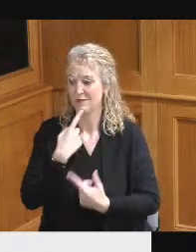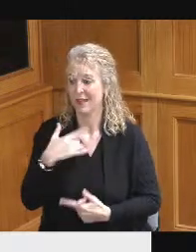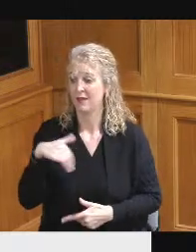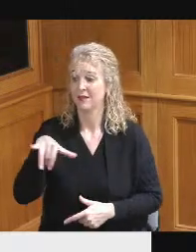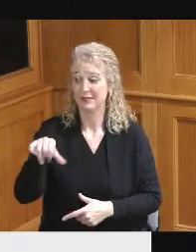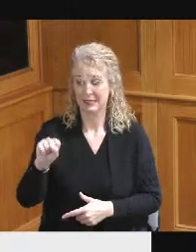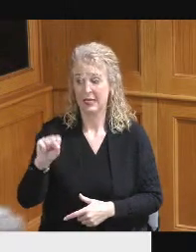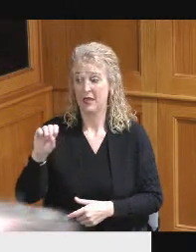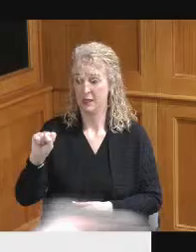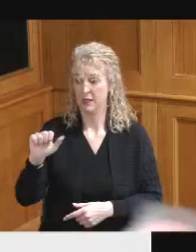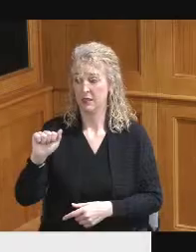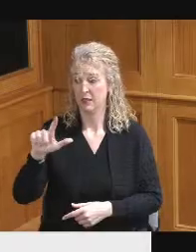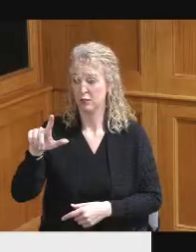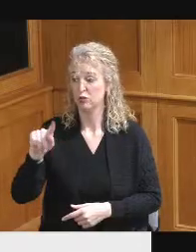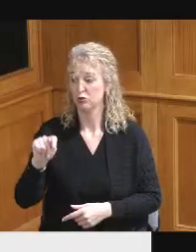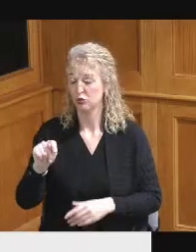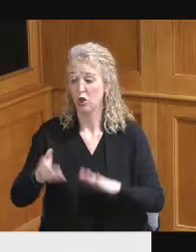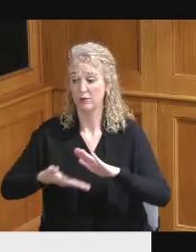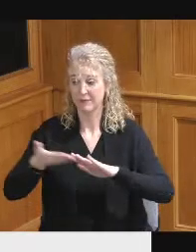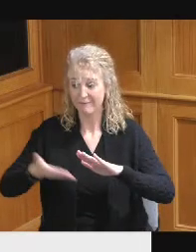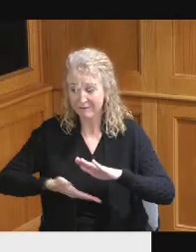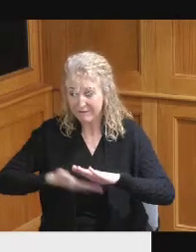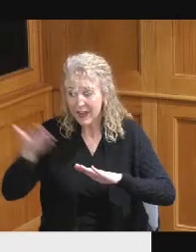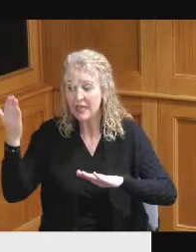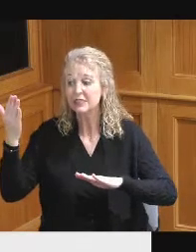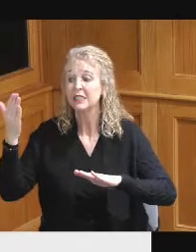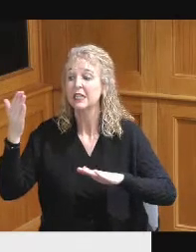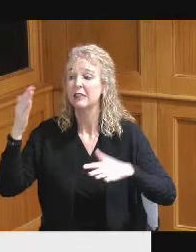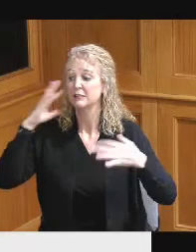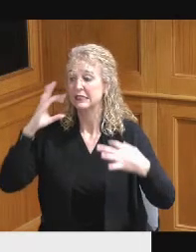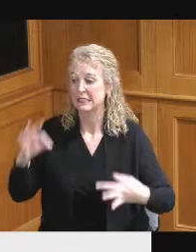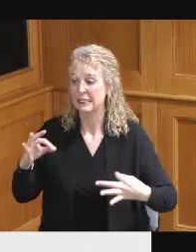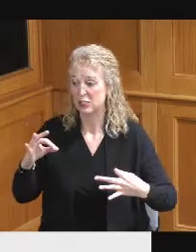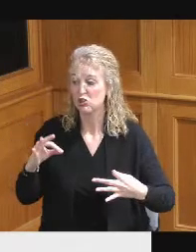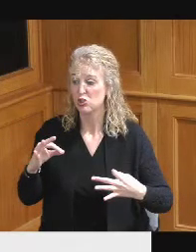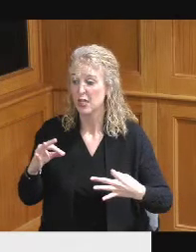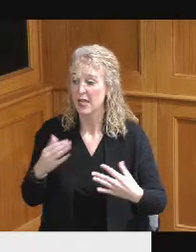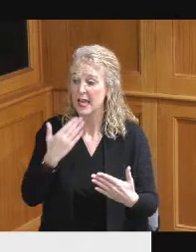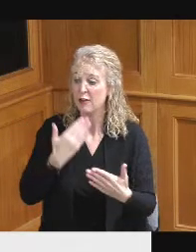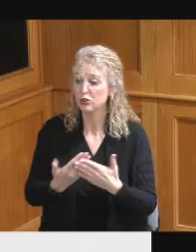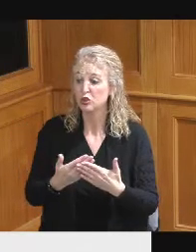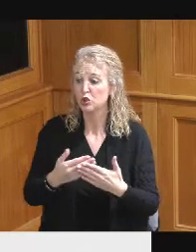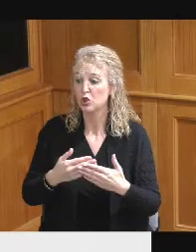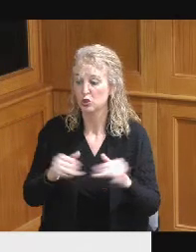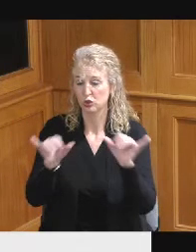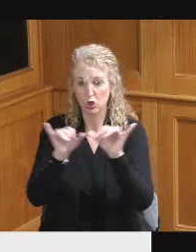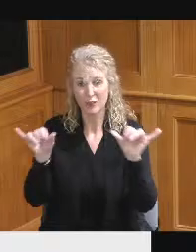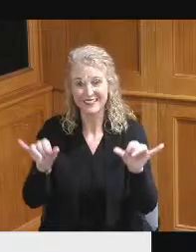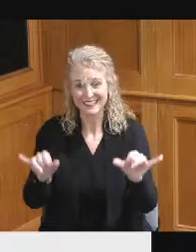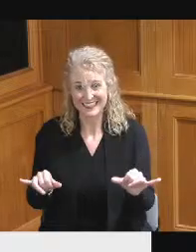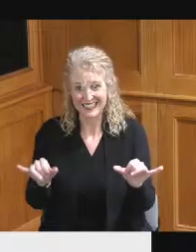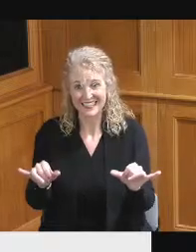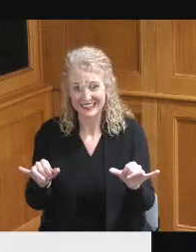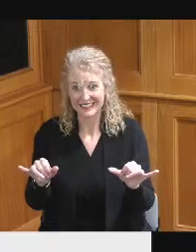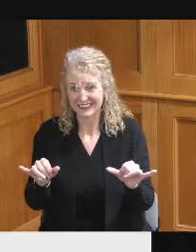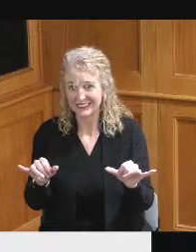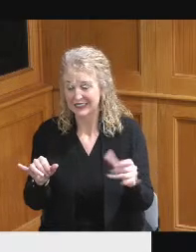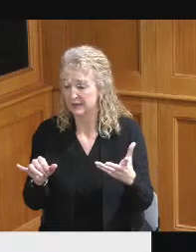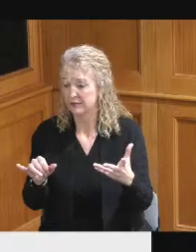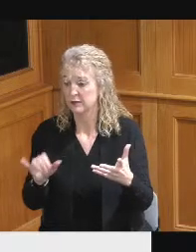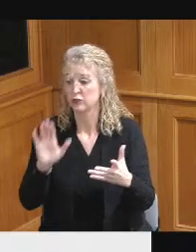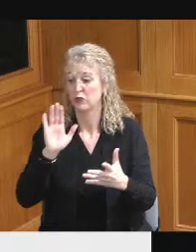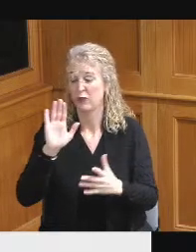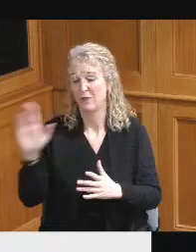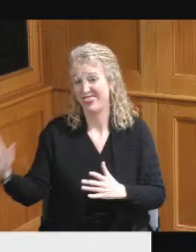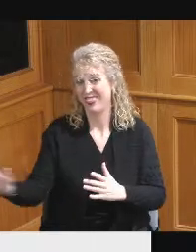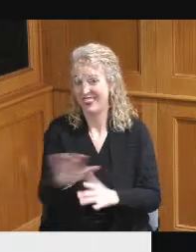effectiveness in enhancing decision-making and strategic planning by using the SALT platform. So, we learned that from their